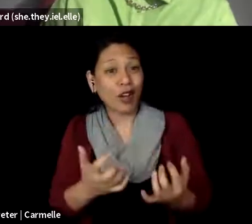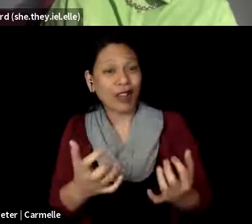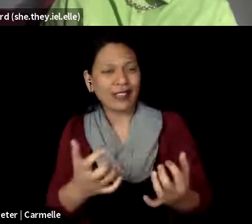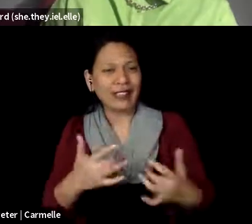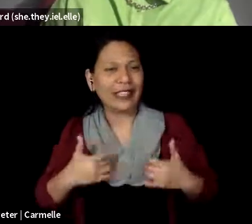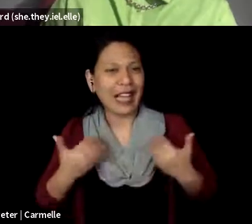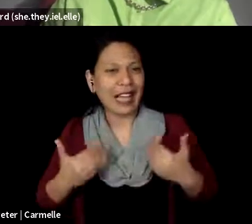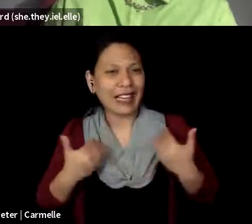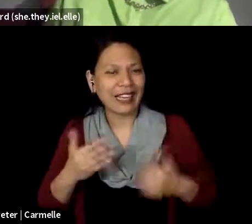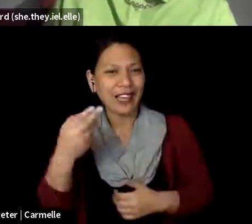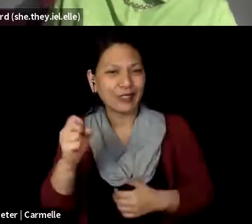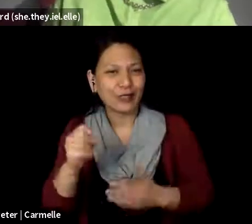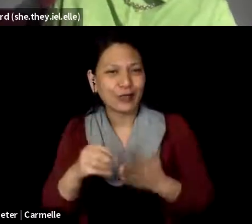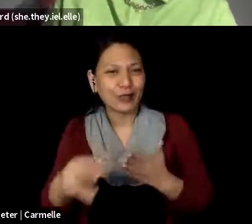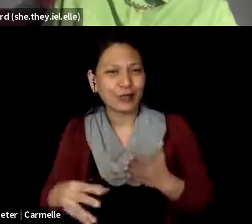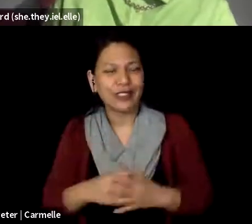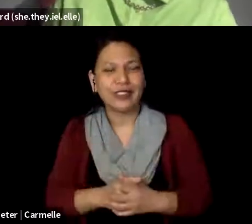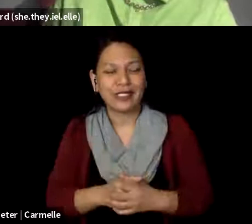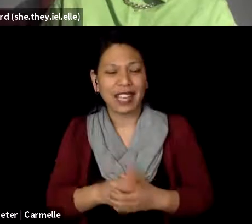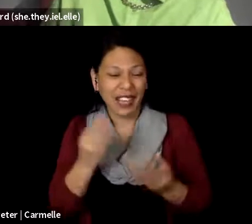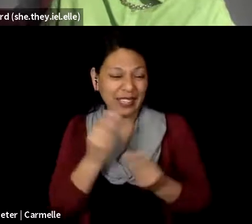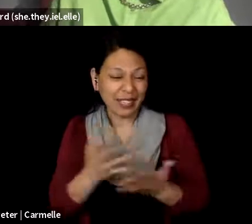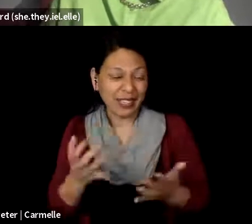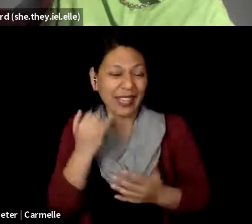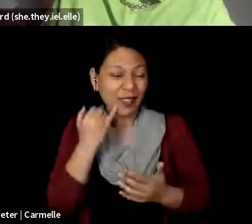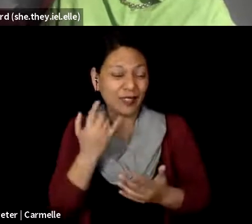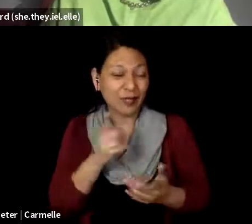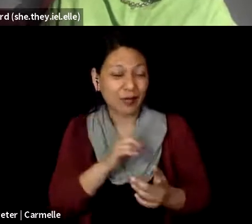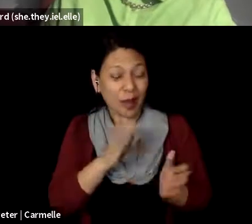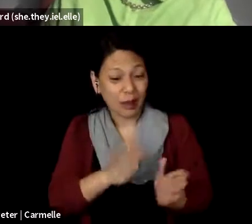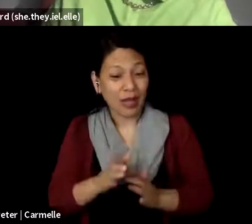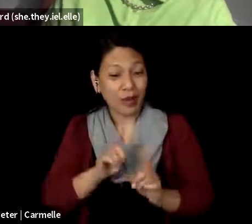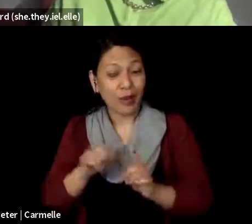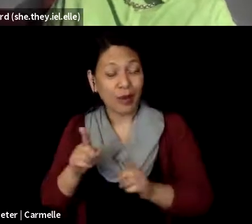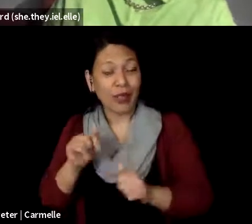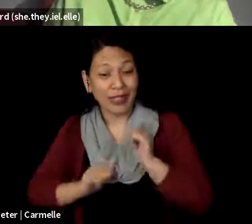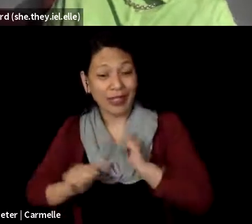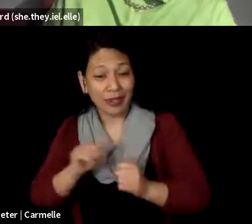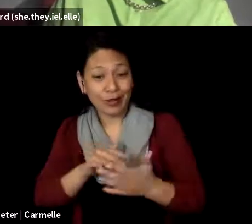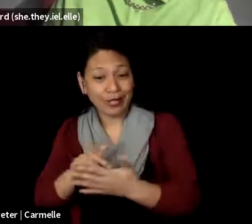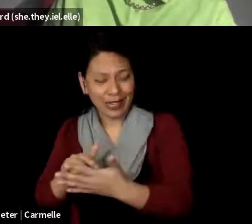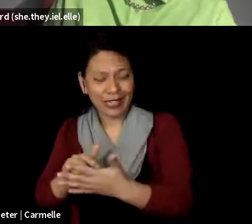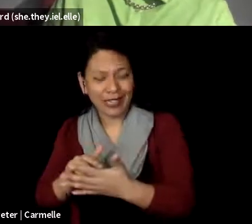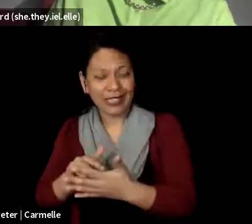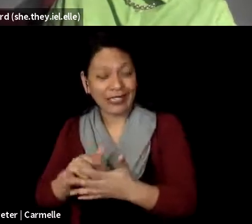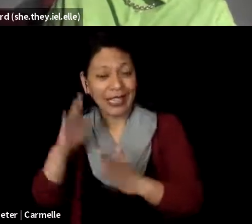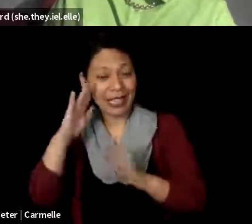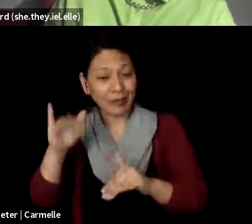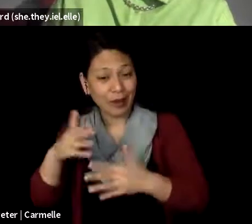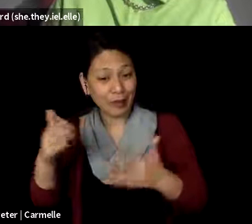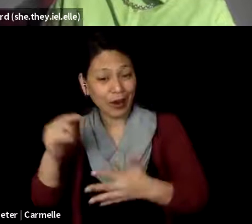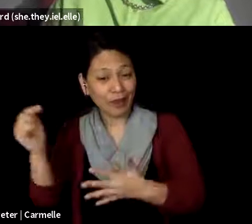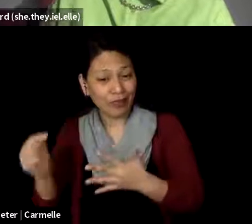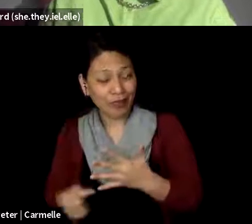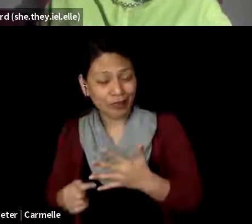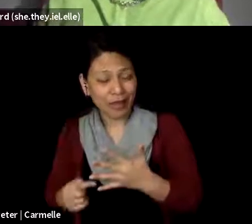I try to get in. I'm like, if you're going to go to theater school, please expect this is what's going to happen. And that's not the only way you have to engage with art.